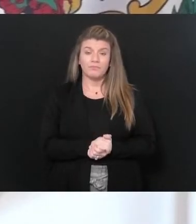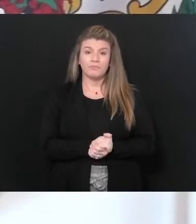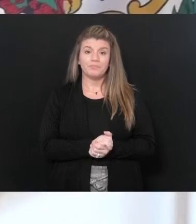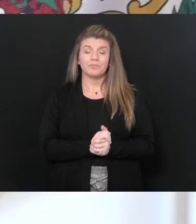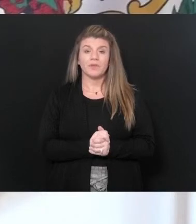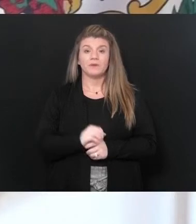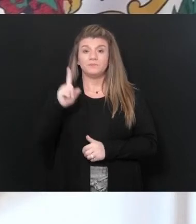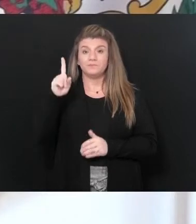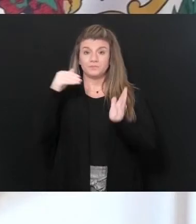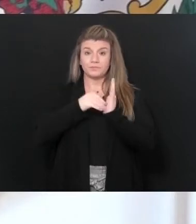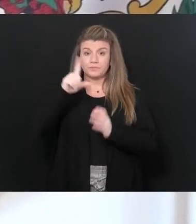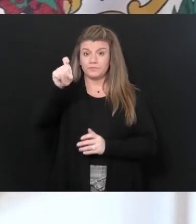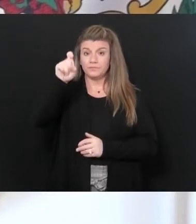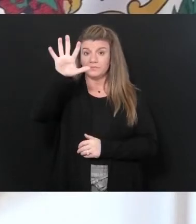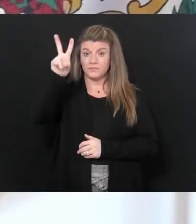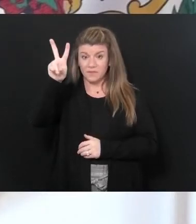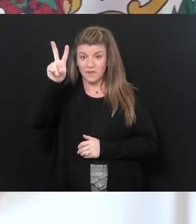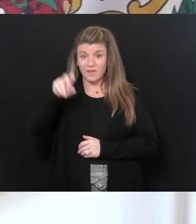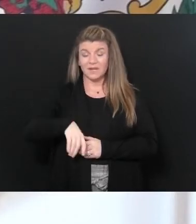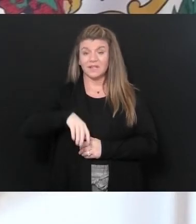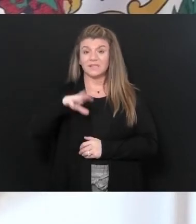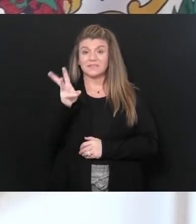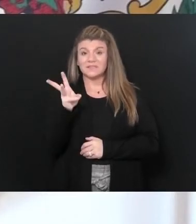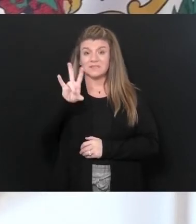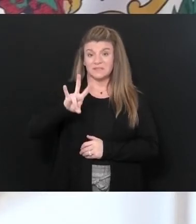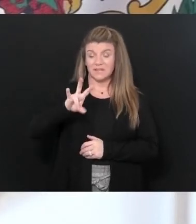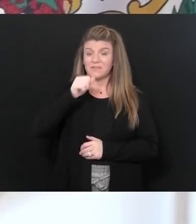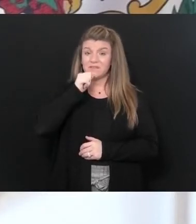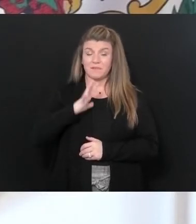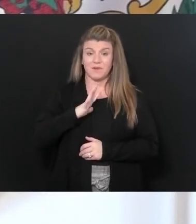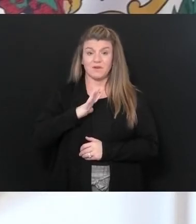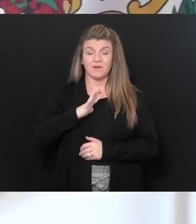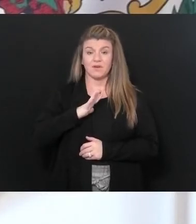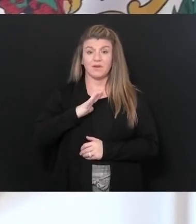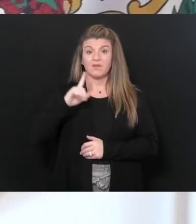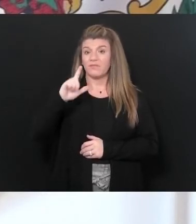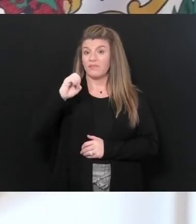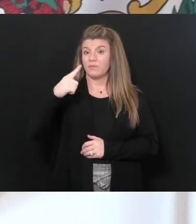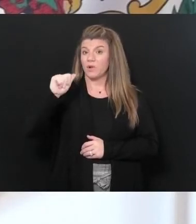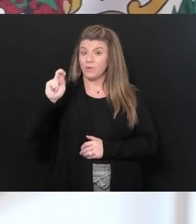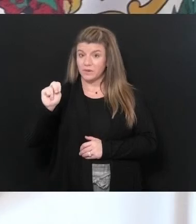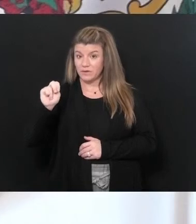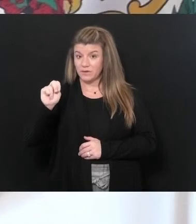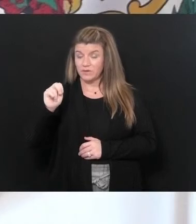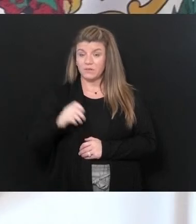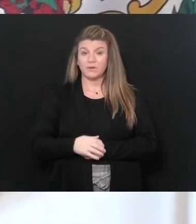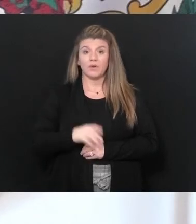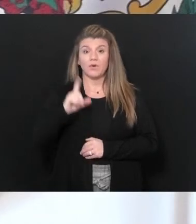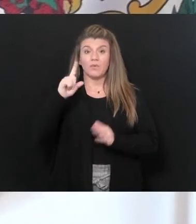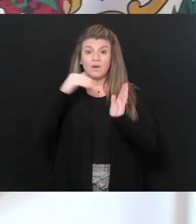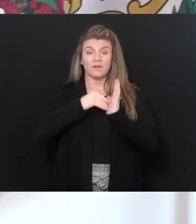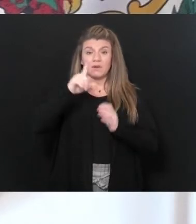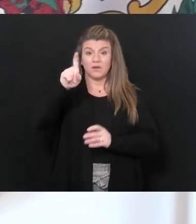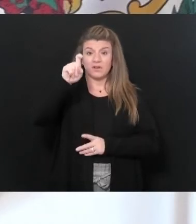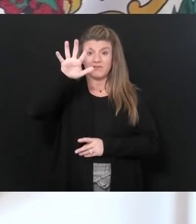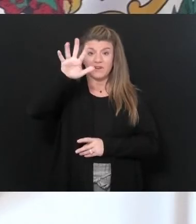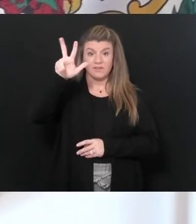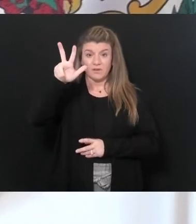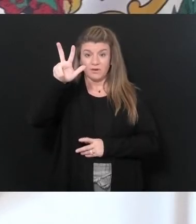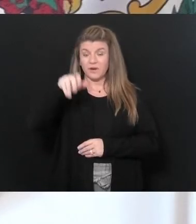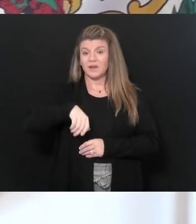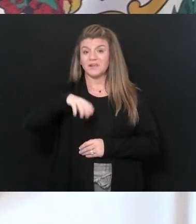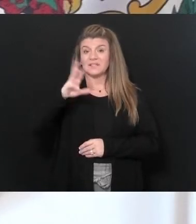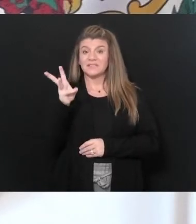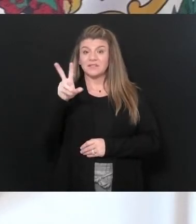Our 1152nd death, a 67-year-old female from Logan County. Our 1153rd death,